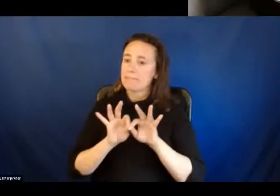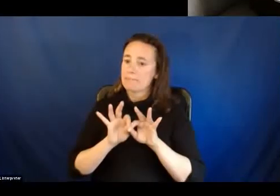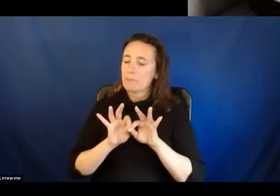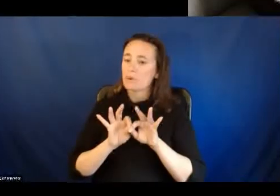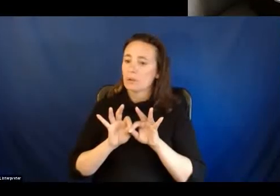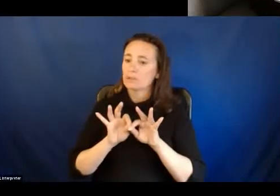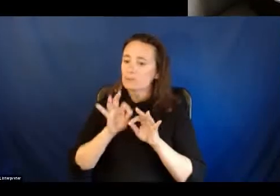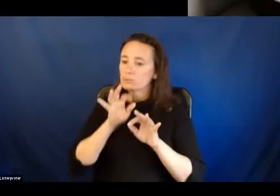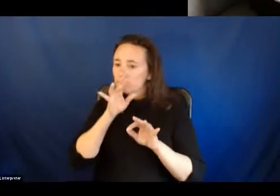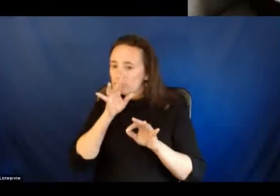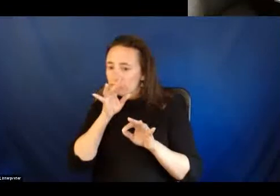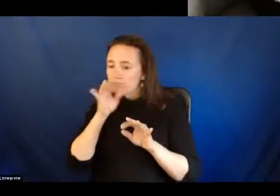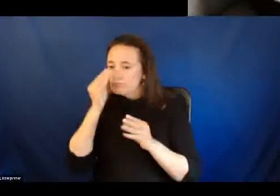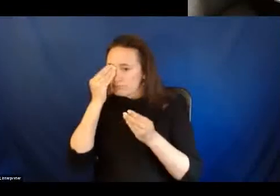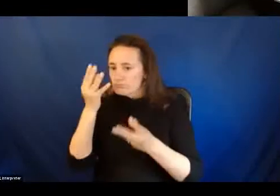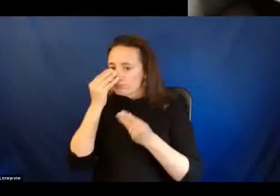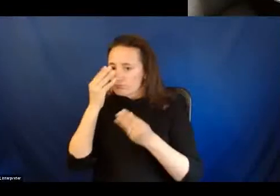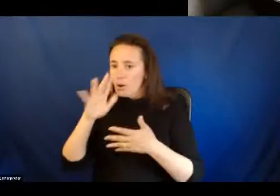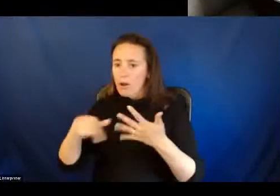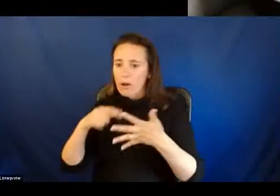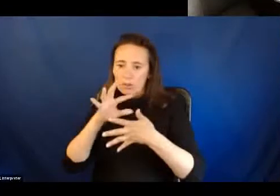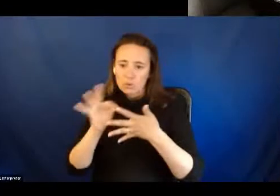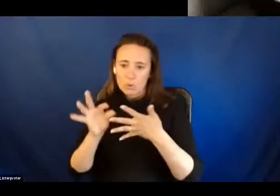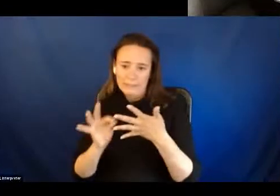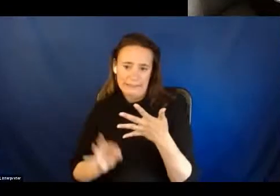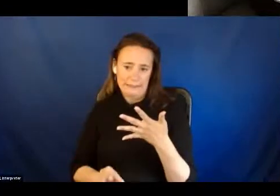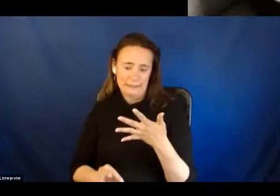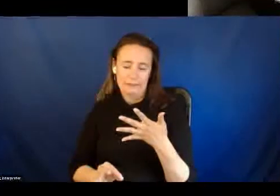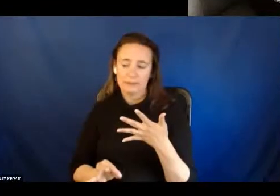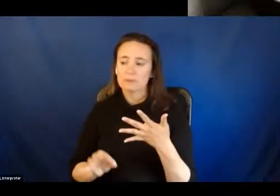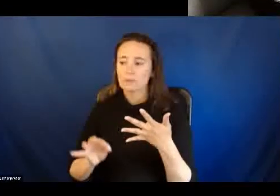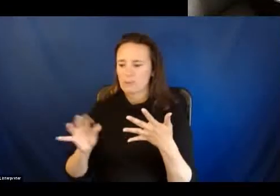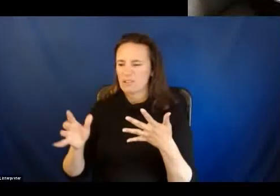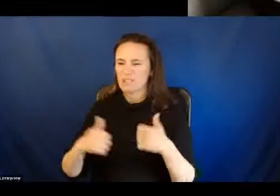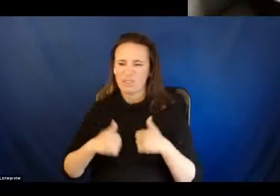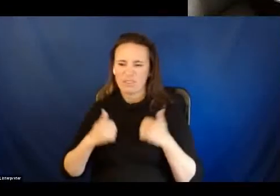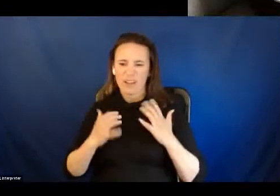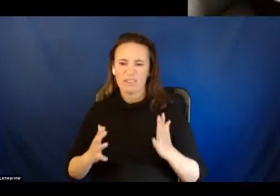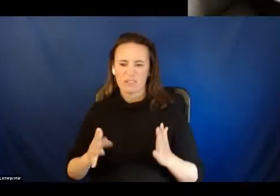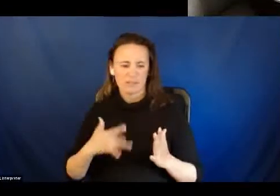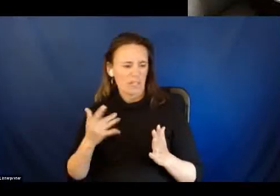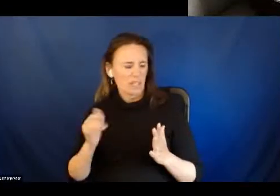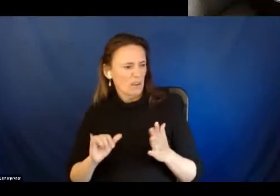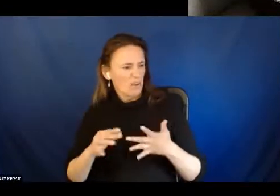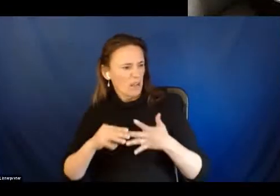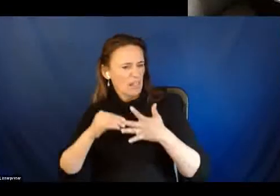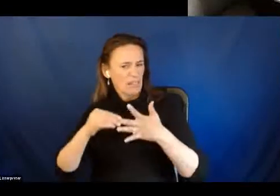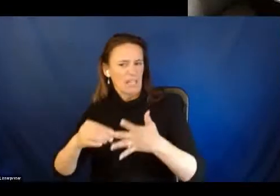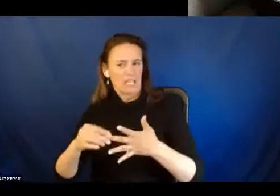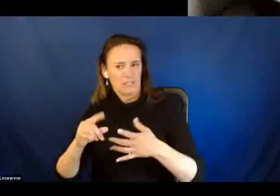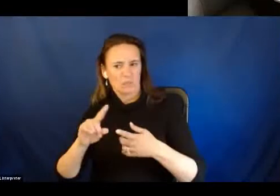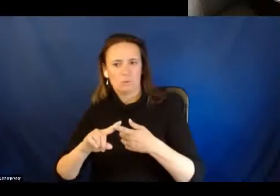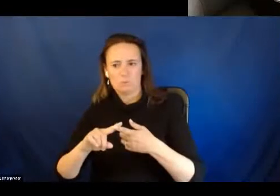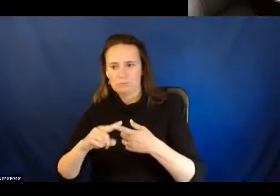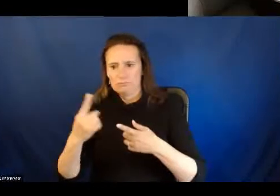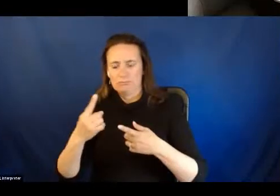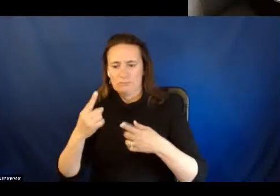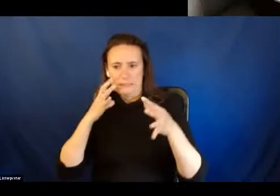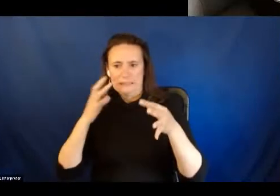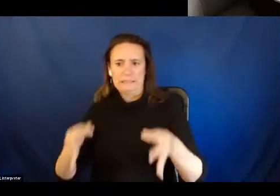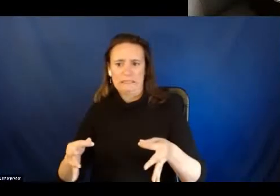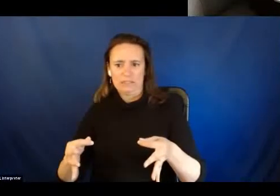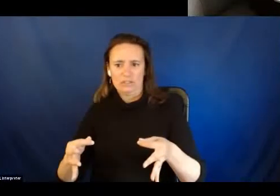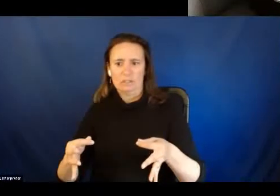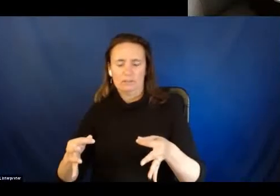available choices because we don't want to lead survivors or feel like we led them into a decision that they made. All the decisions